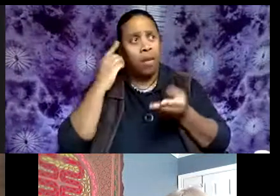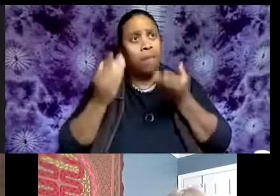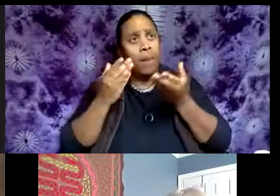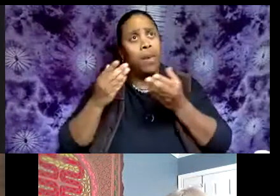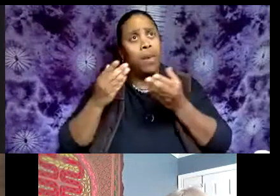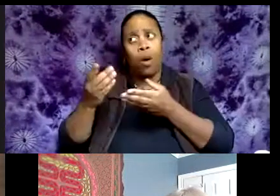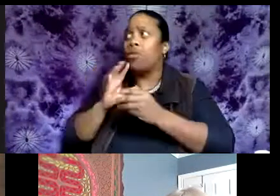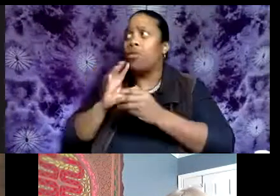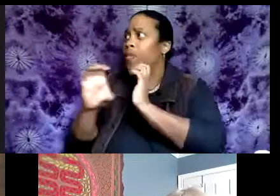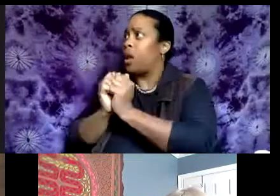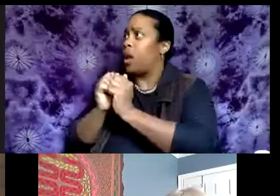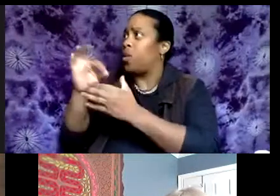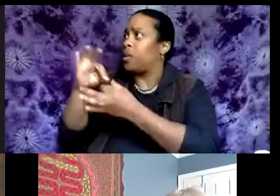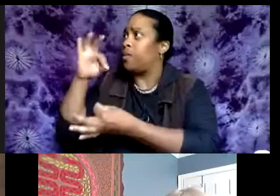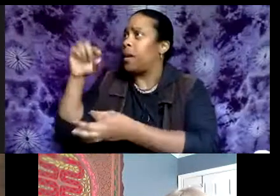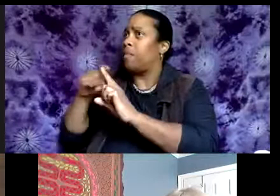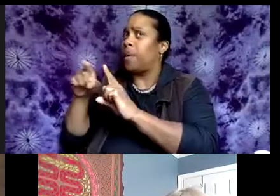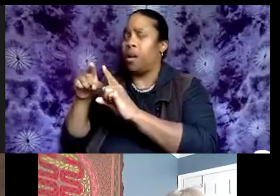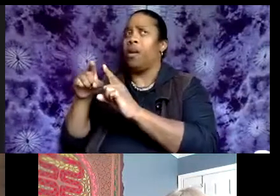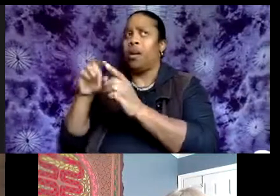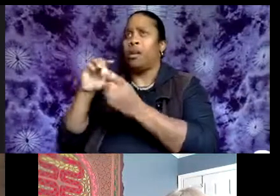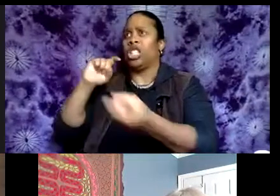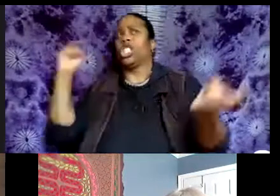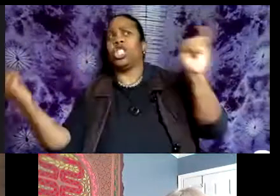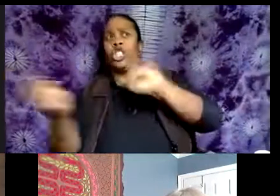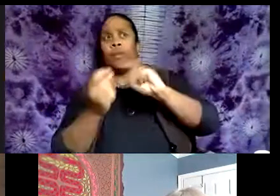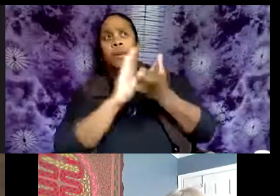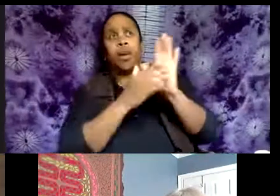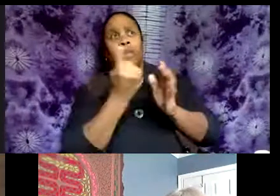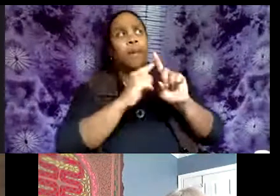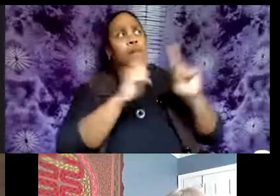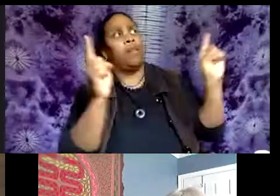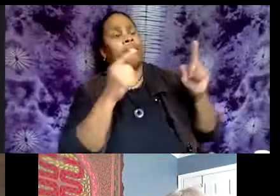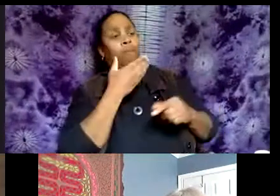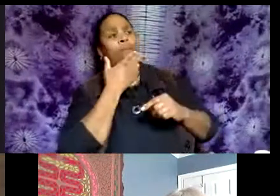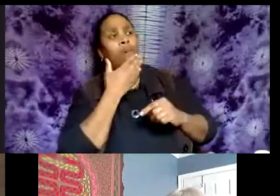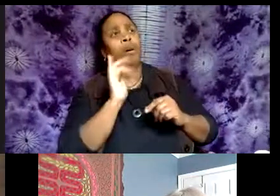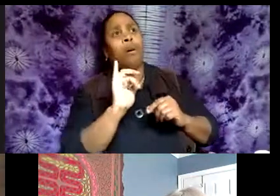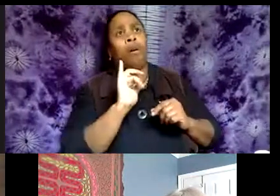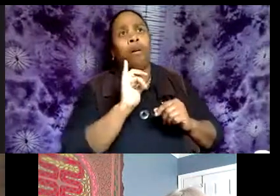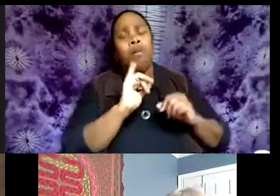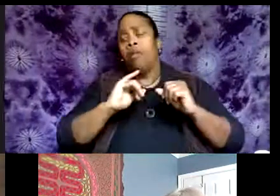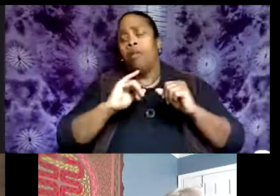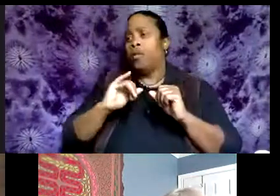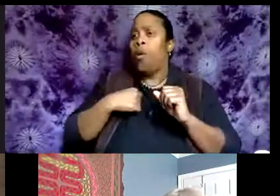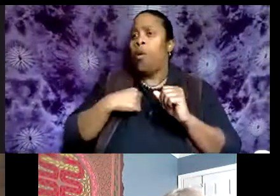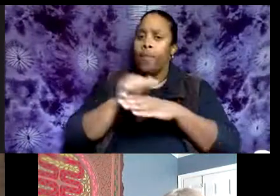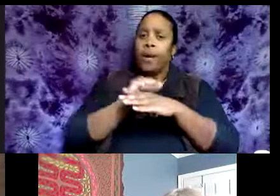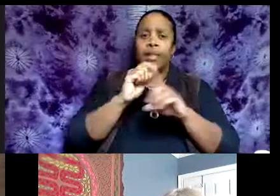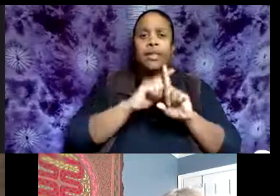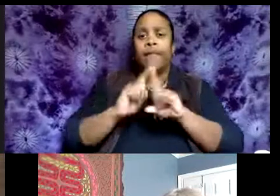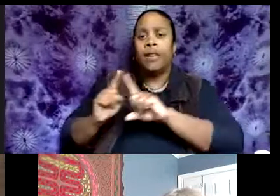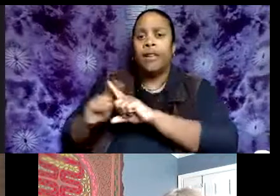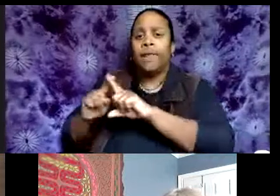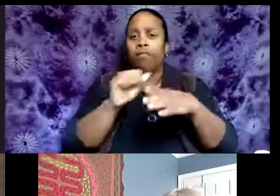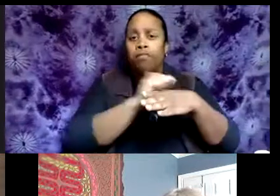through, and then it turns into an entirely different reading. So just all different kinds of modalities. Like I said, the charms, the pendulums, if